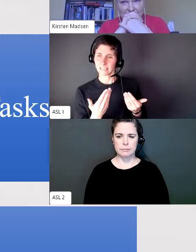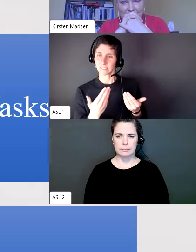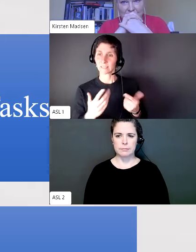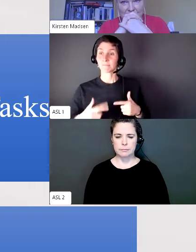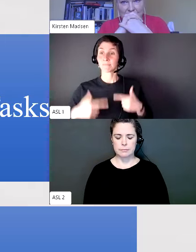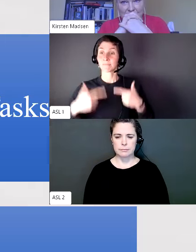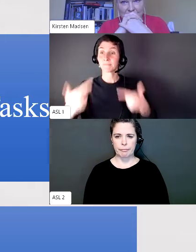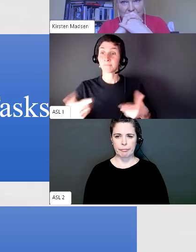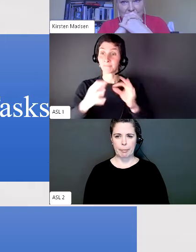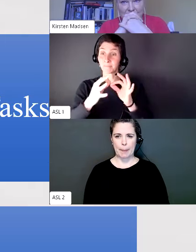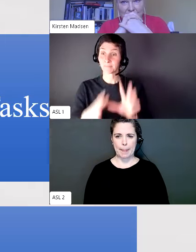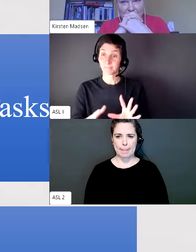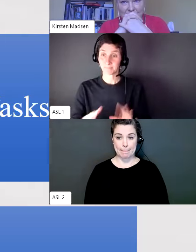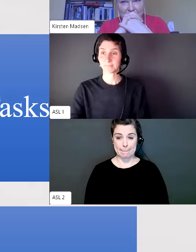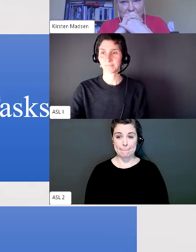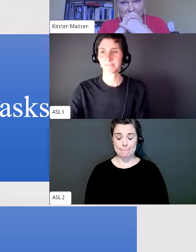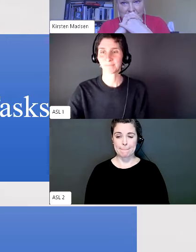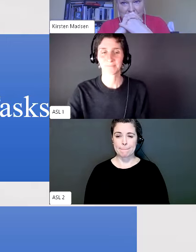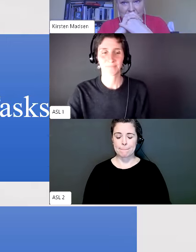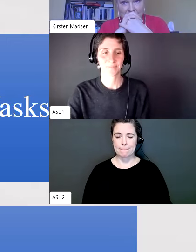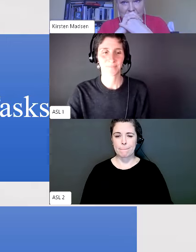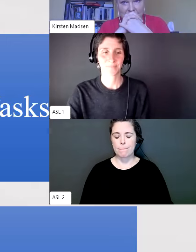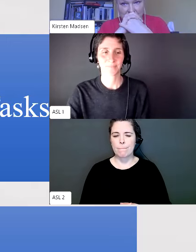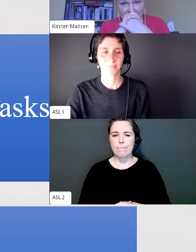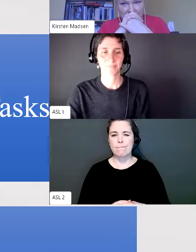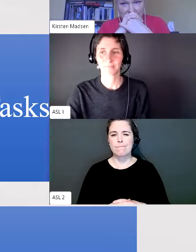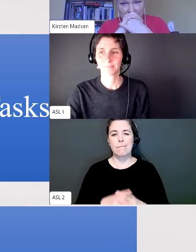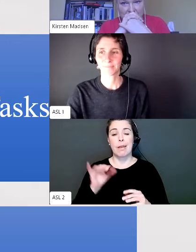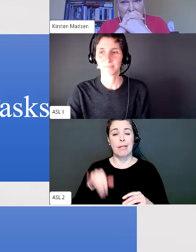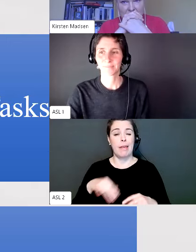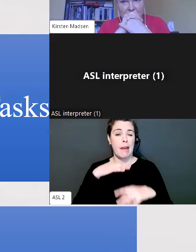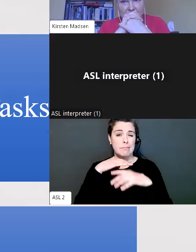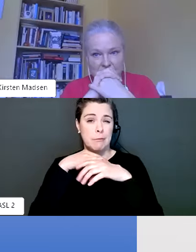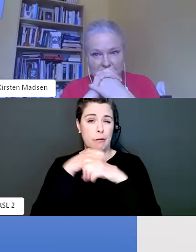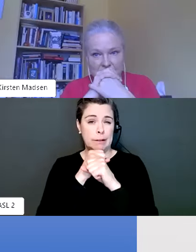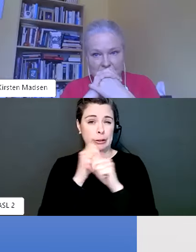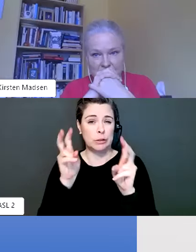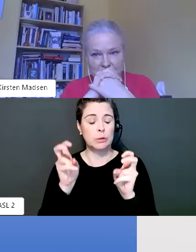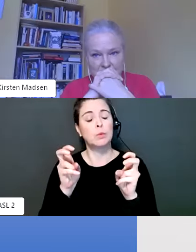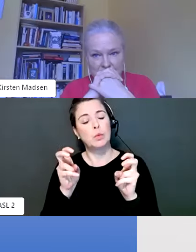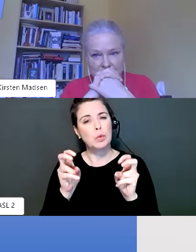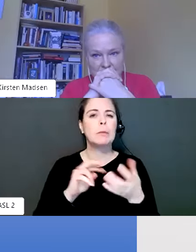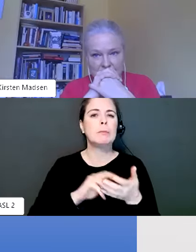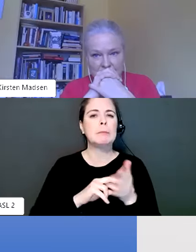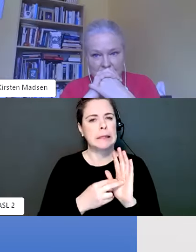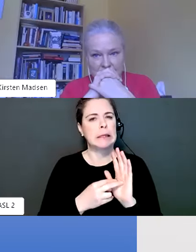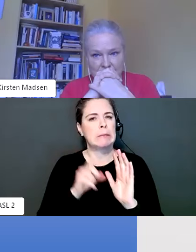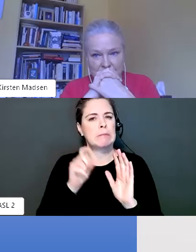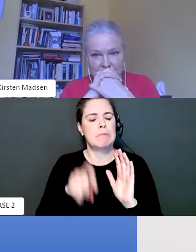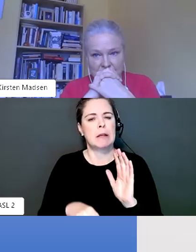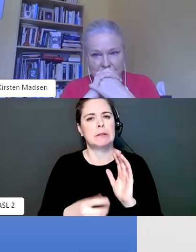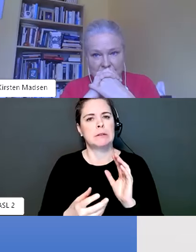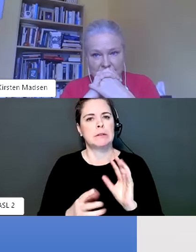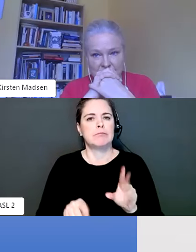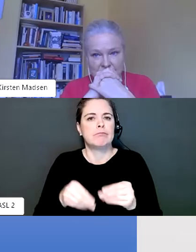identified the need to have more opportunity for one-on-one. So we have more time they have more time to express